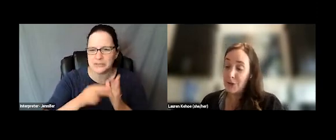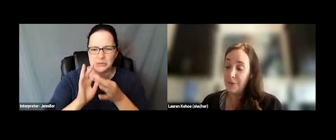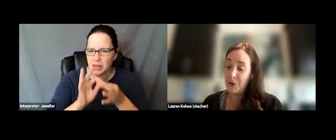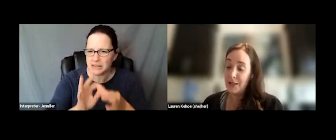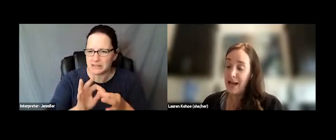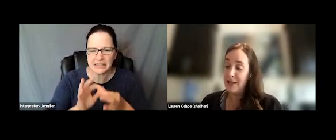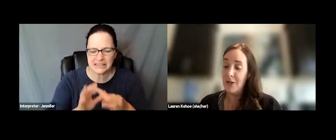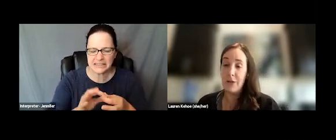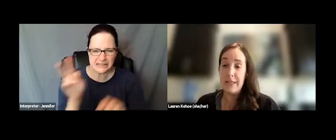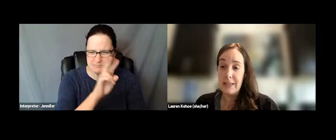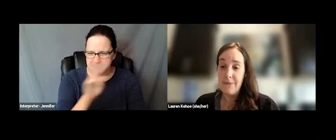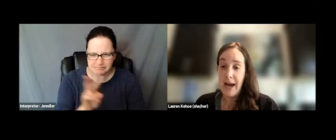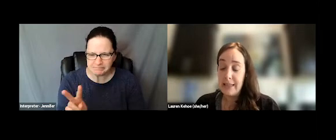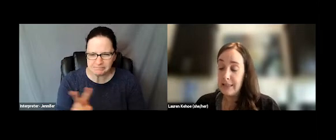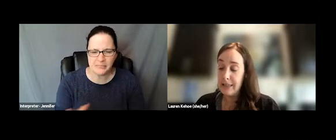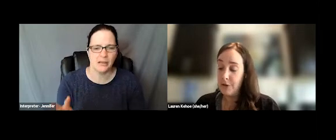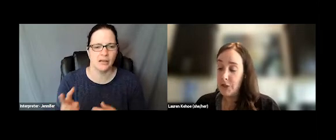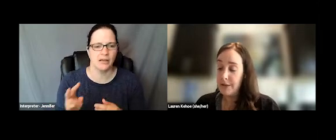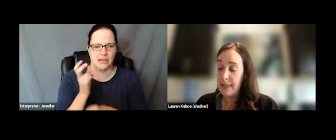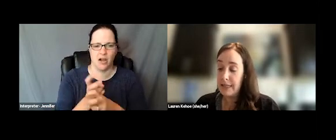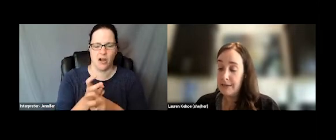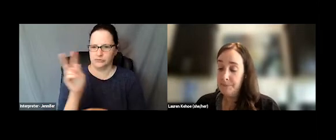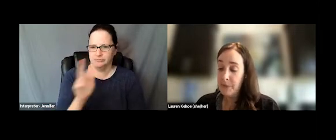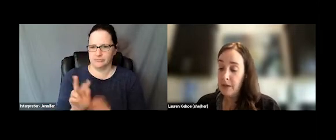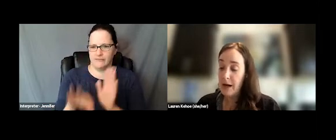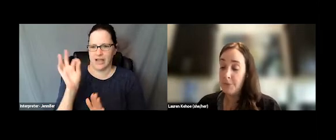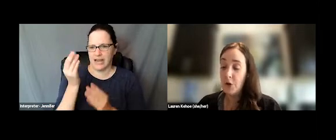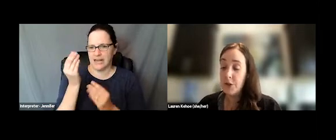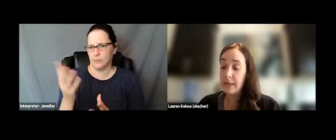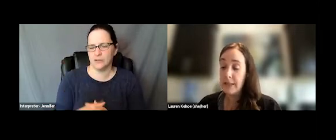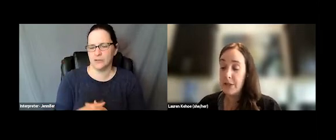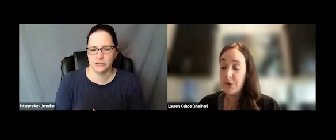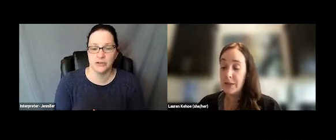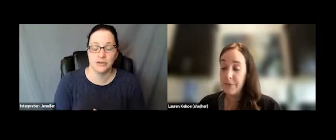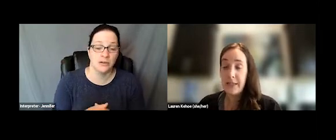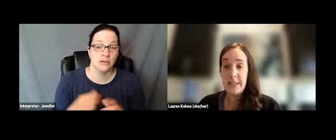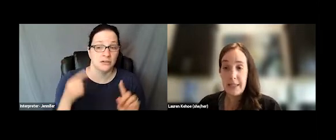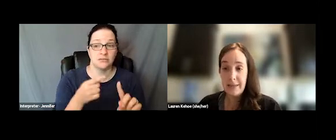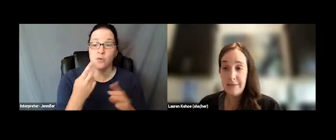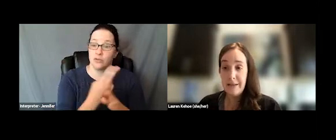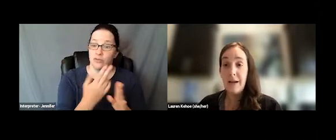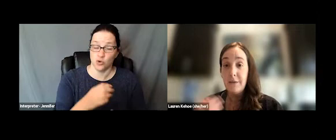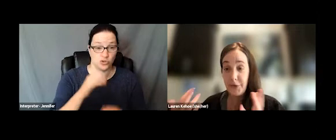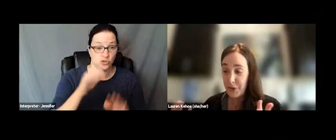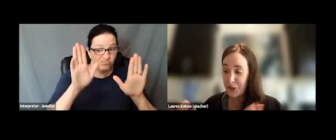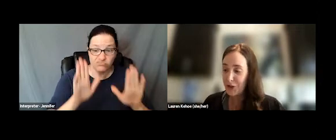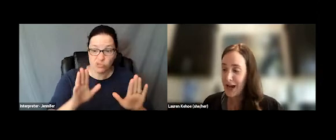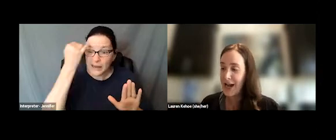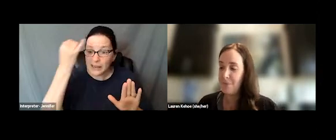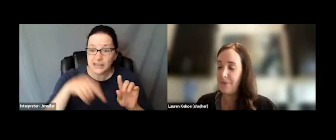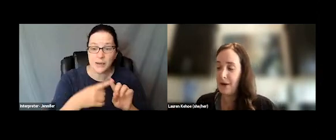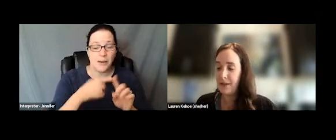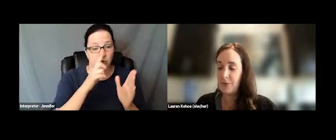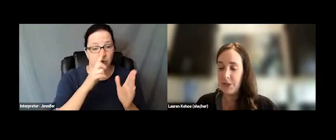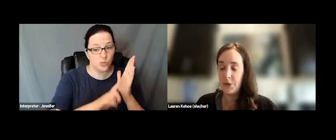It's also difficult to navigate or easily find the information they needed. So ultimately, users loved the idea of the research